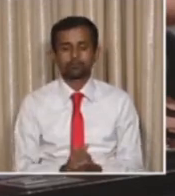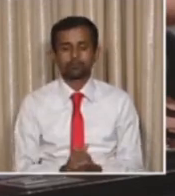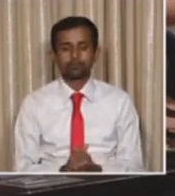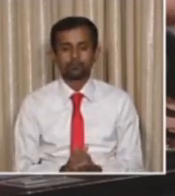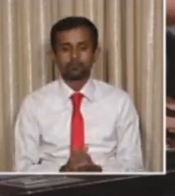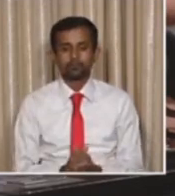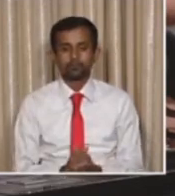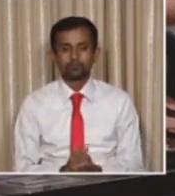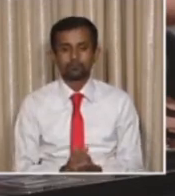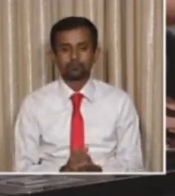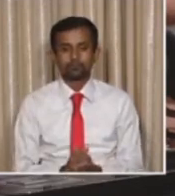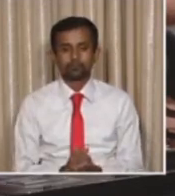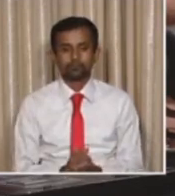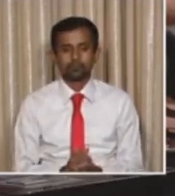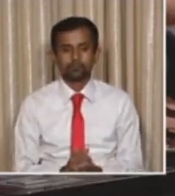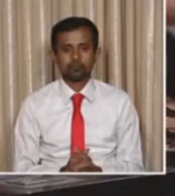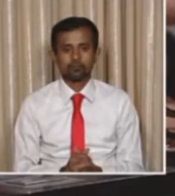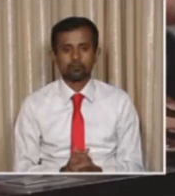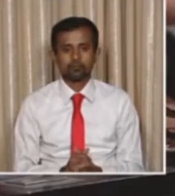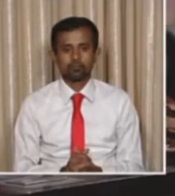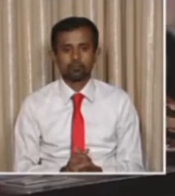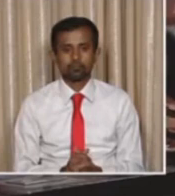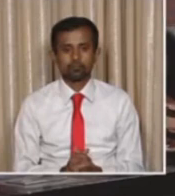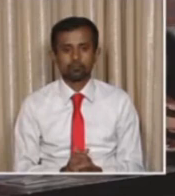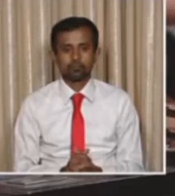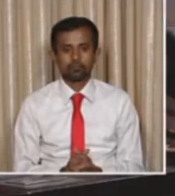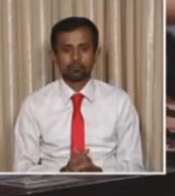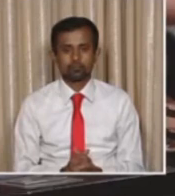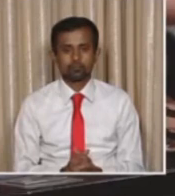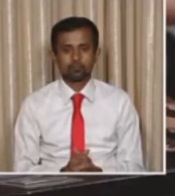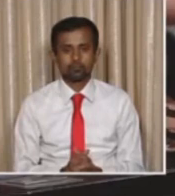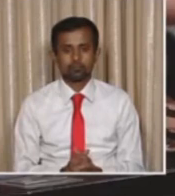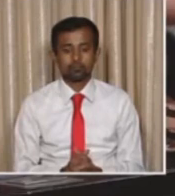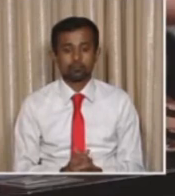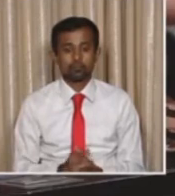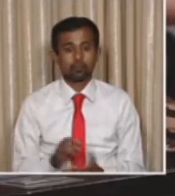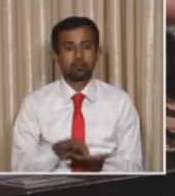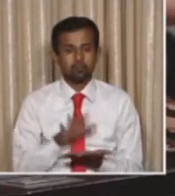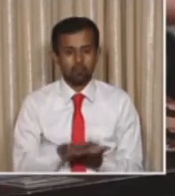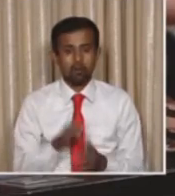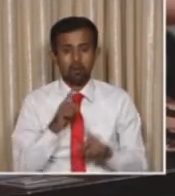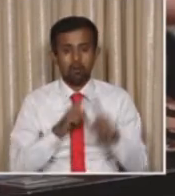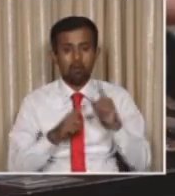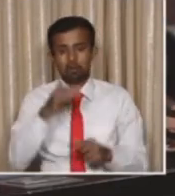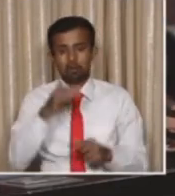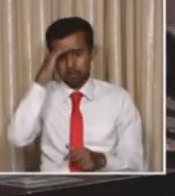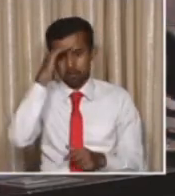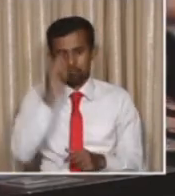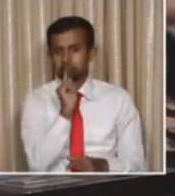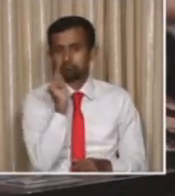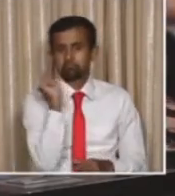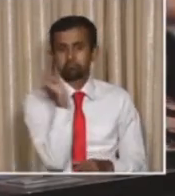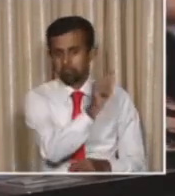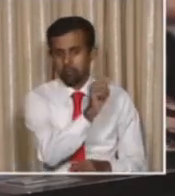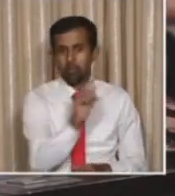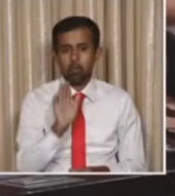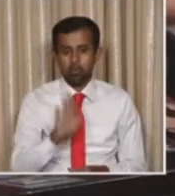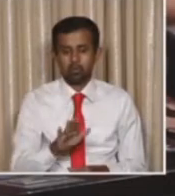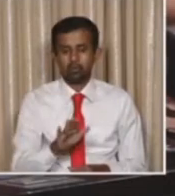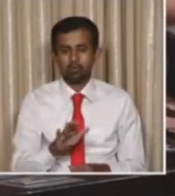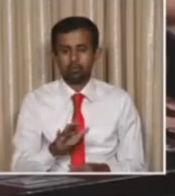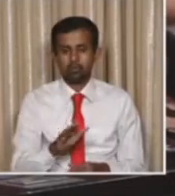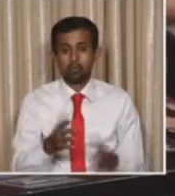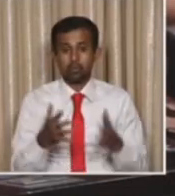order. And therefore, you must refer this matter to the Speaker and have this matter looked into and a full inquiry